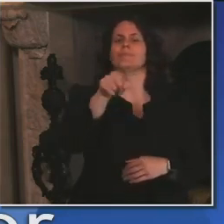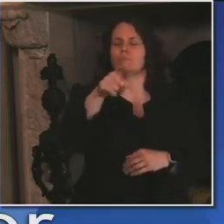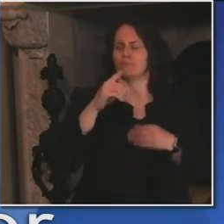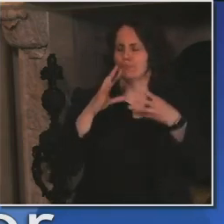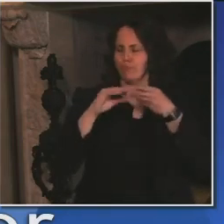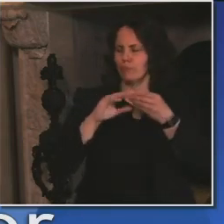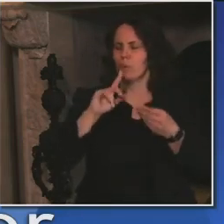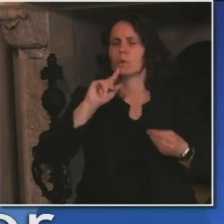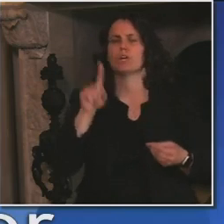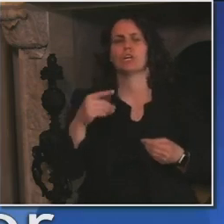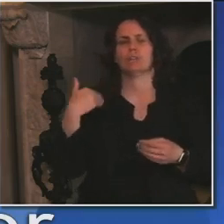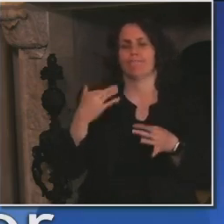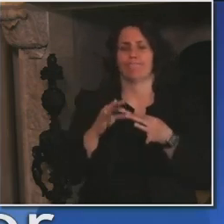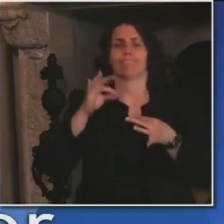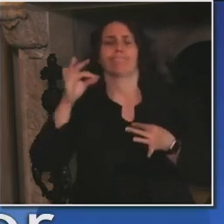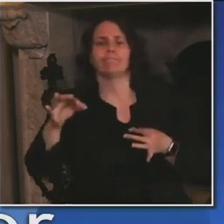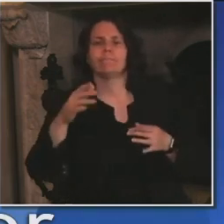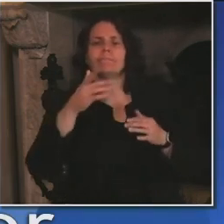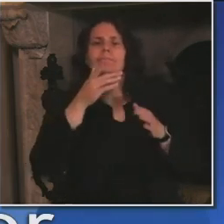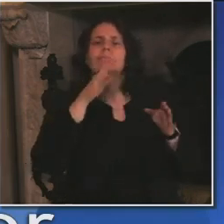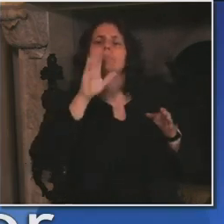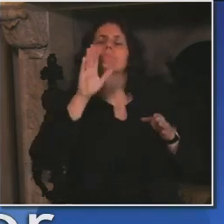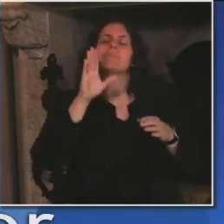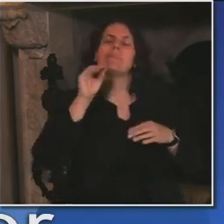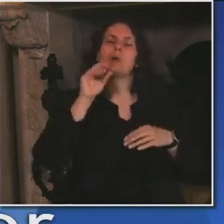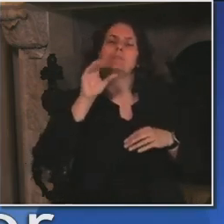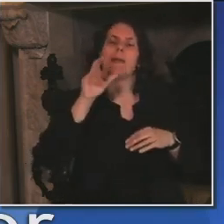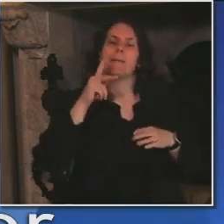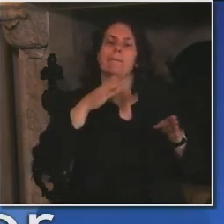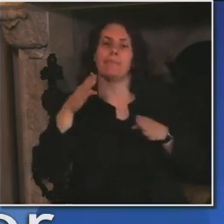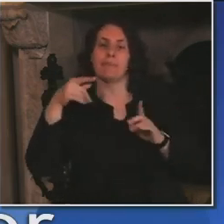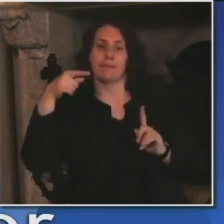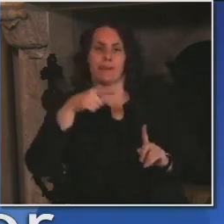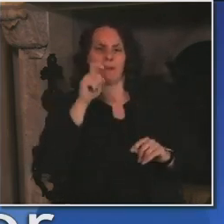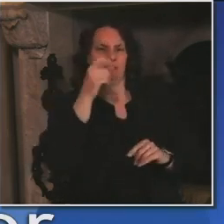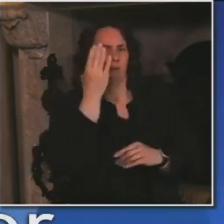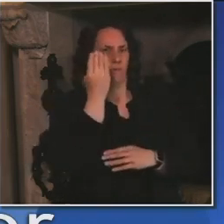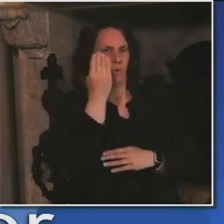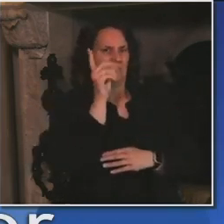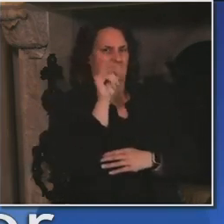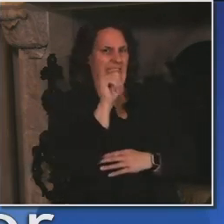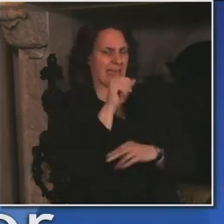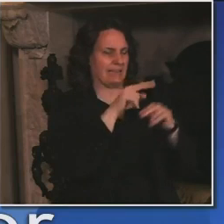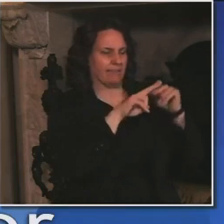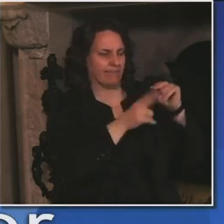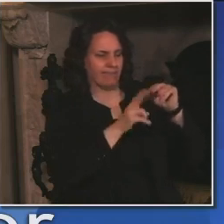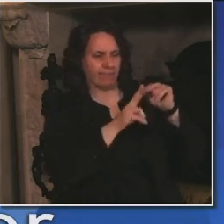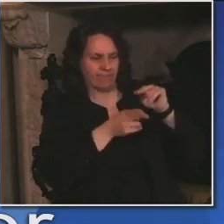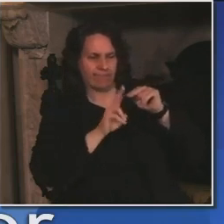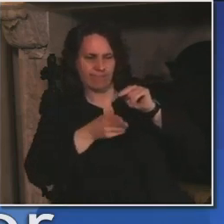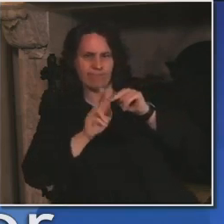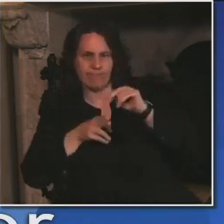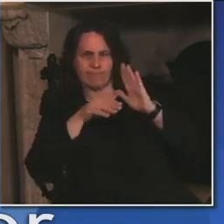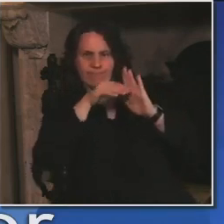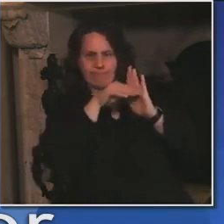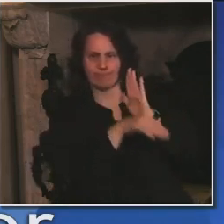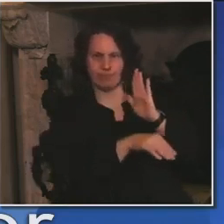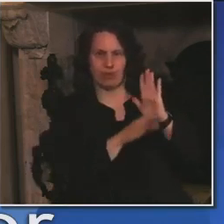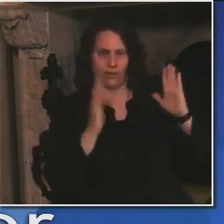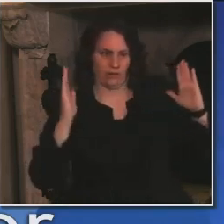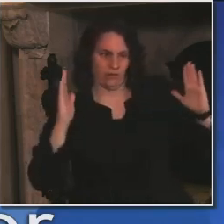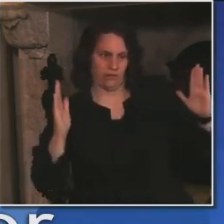that each of those 14 days you must see a reduction, or do you look at a 14-day segment and find a